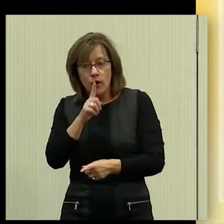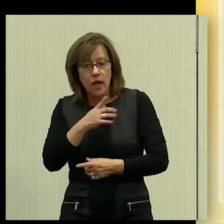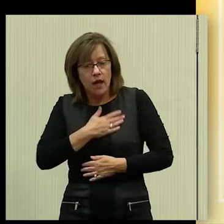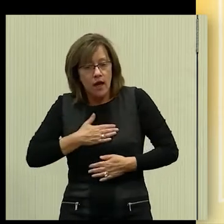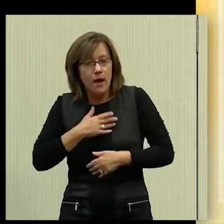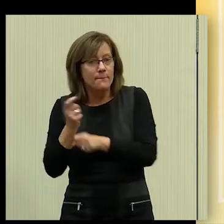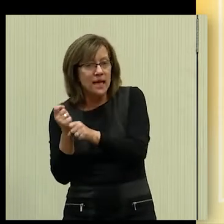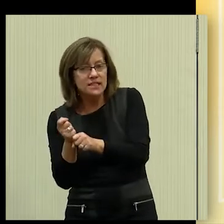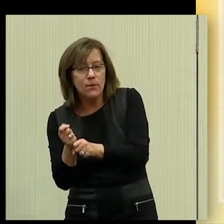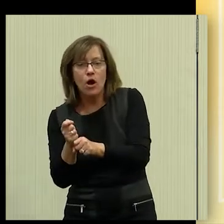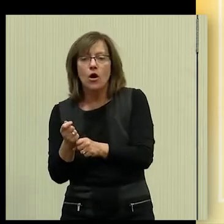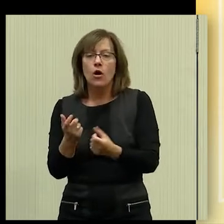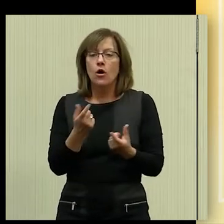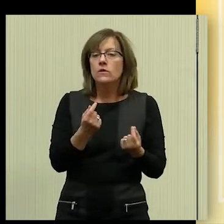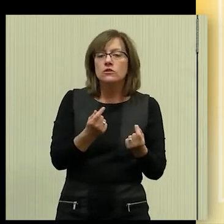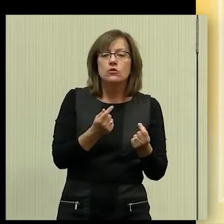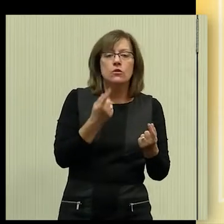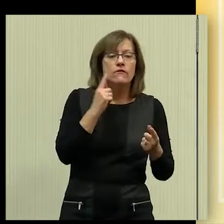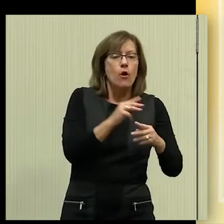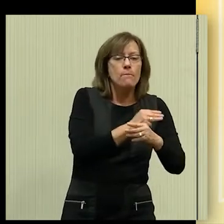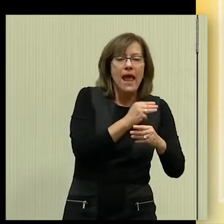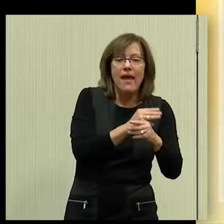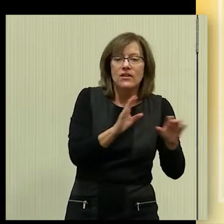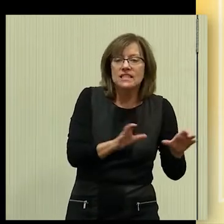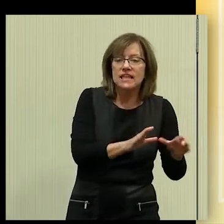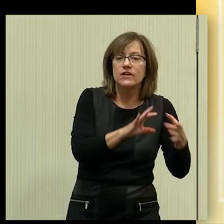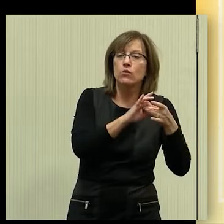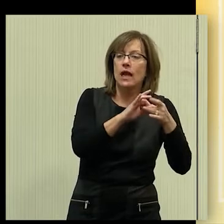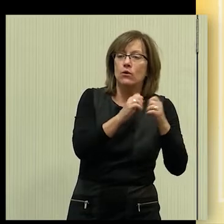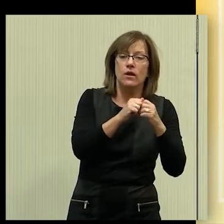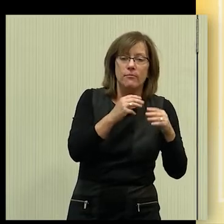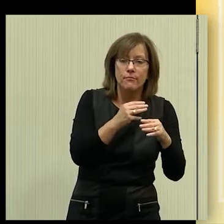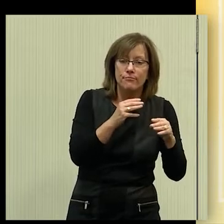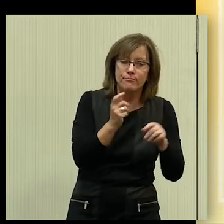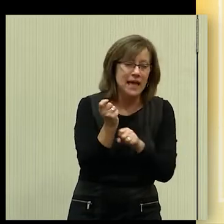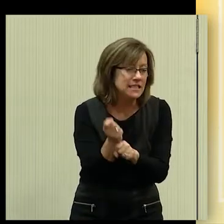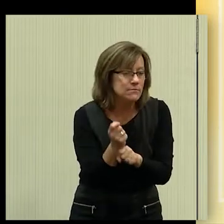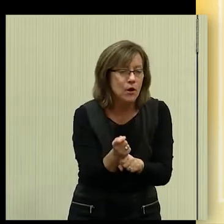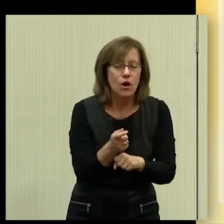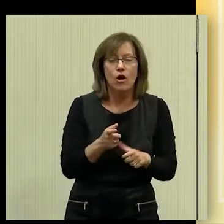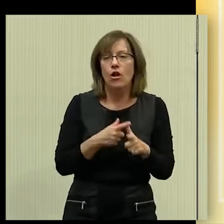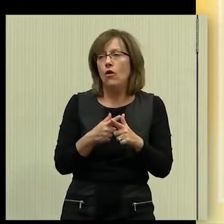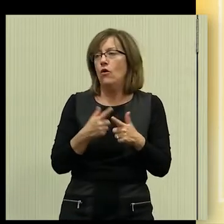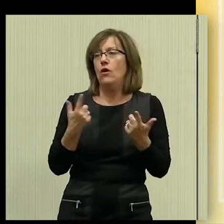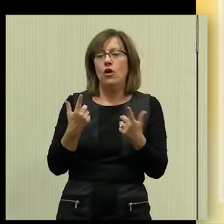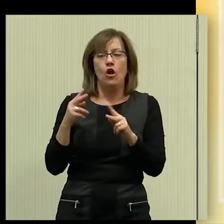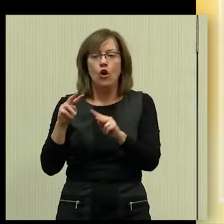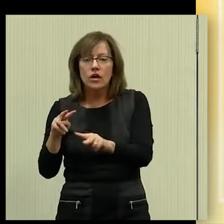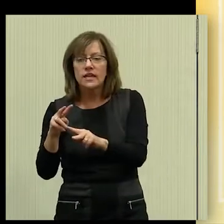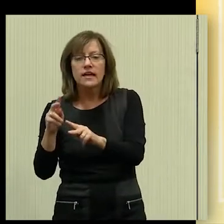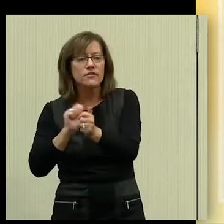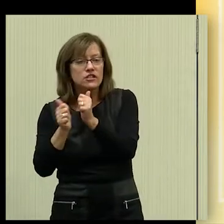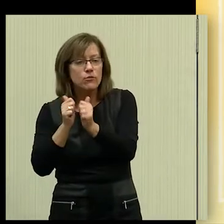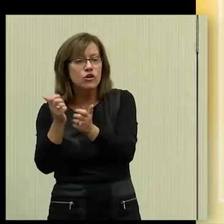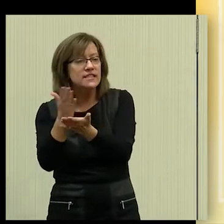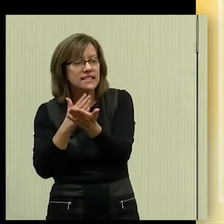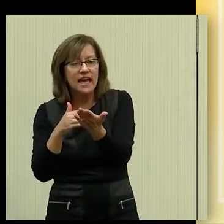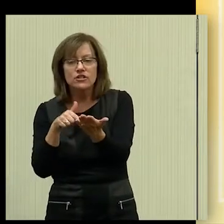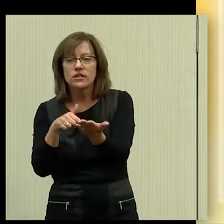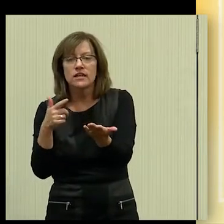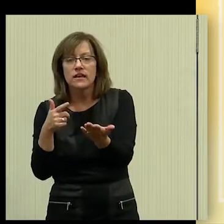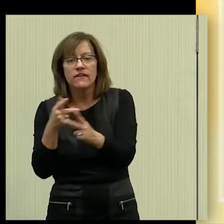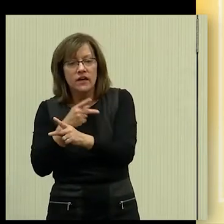I engage in activity, a math activity around baseball and around looking at the sports section and figuring out